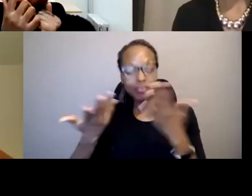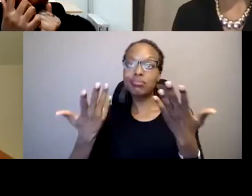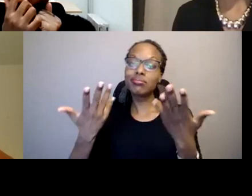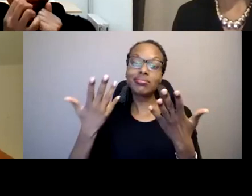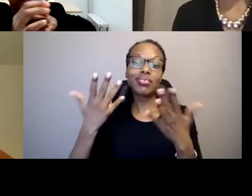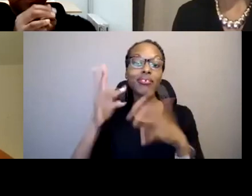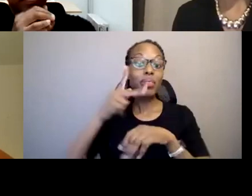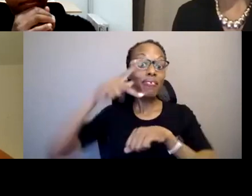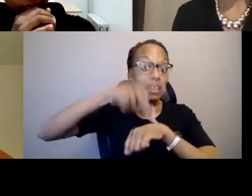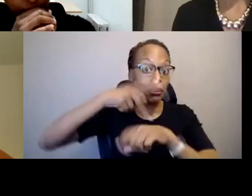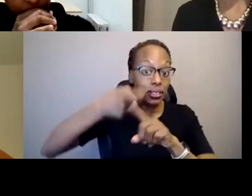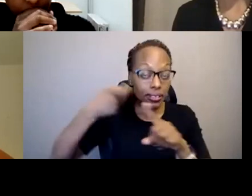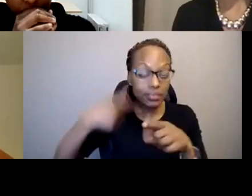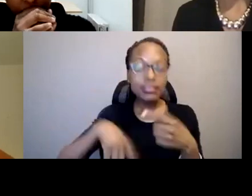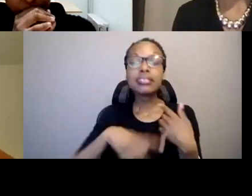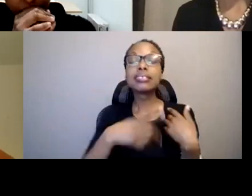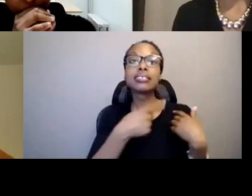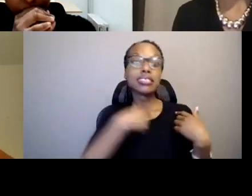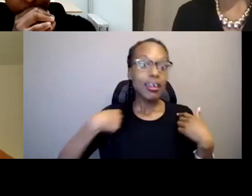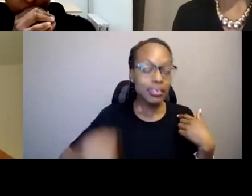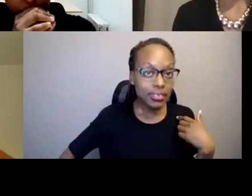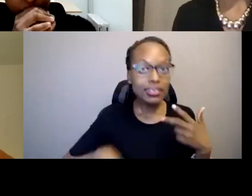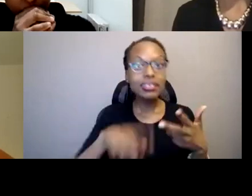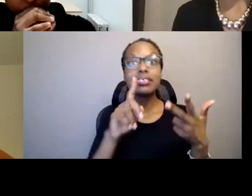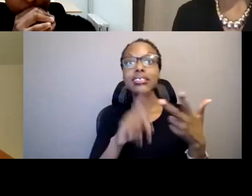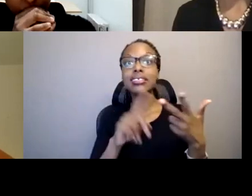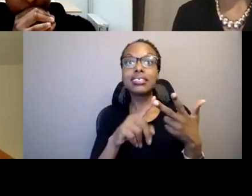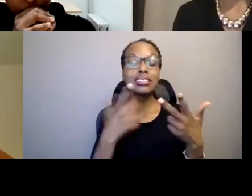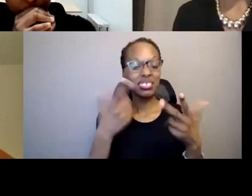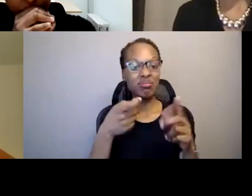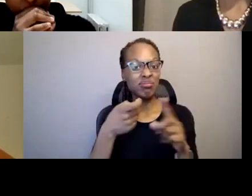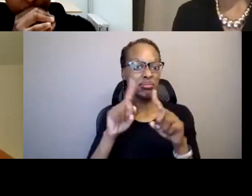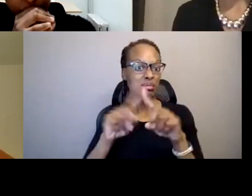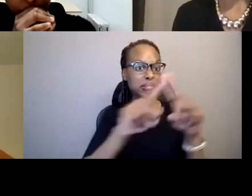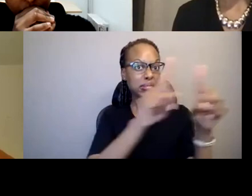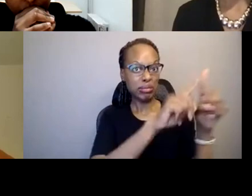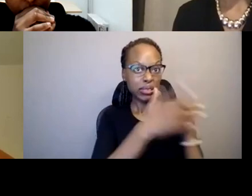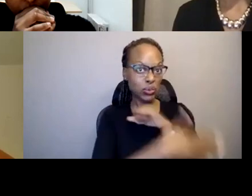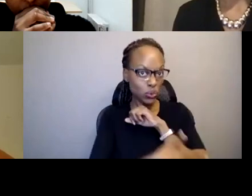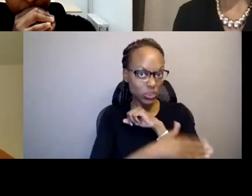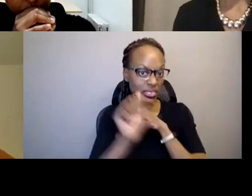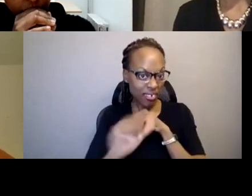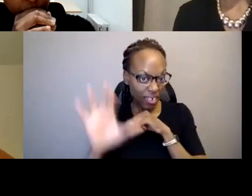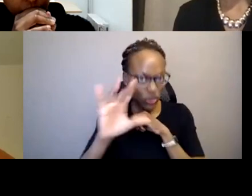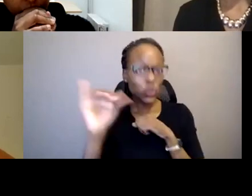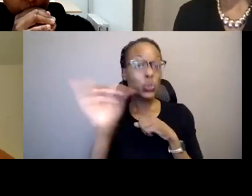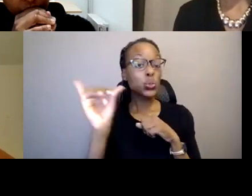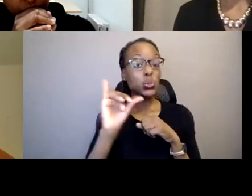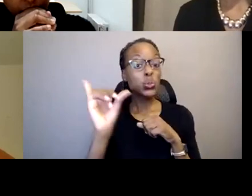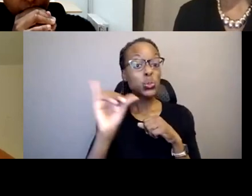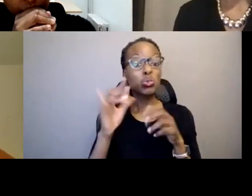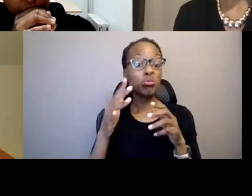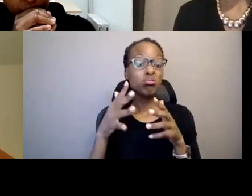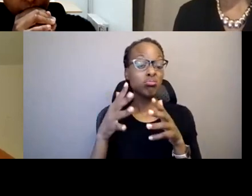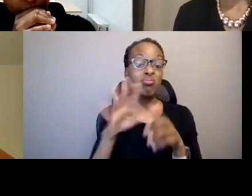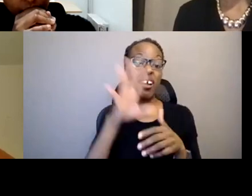Chinese, there's all kinds of Asian American, also African American, who comes online, who